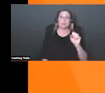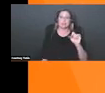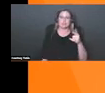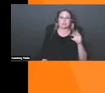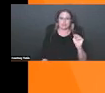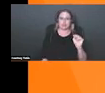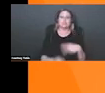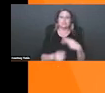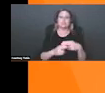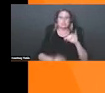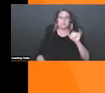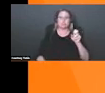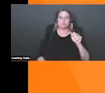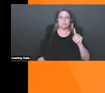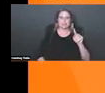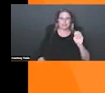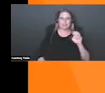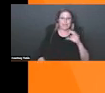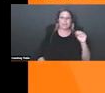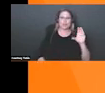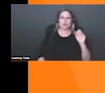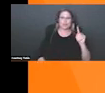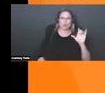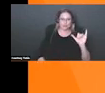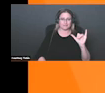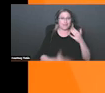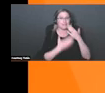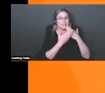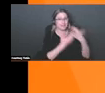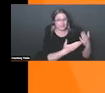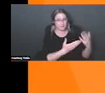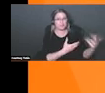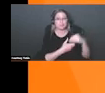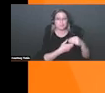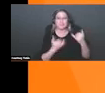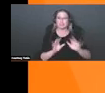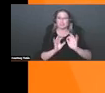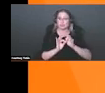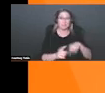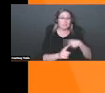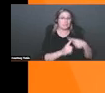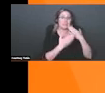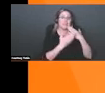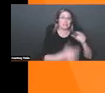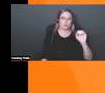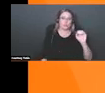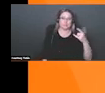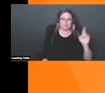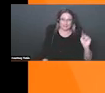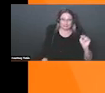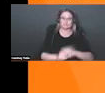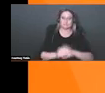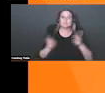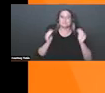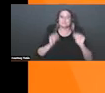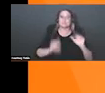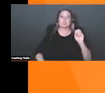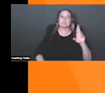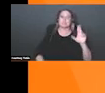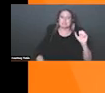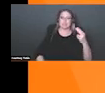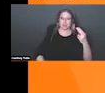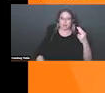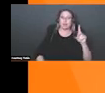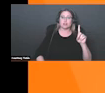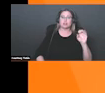Courtney. Thank you both for joining us, and thank you to Asign. Thank you as well to Sarah Douglas, Program Coordinator with Innovation Guelph, who